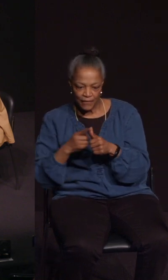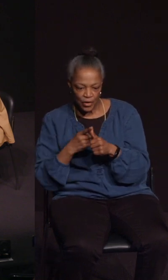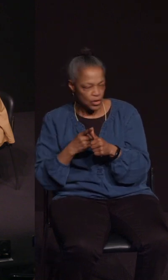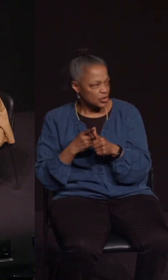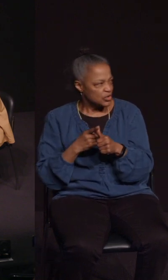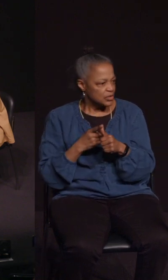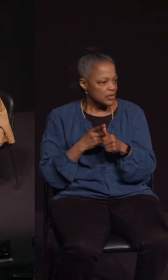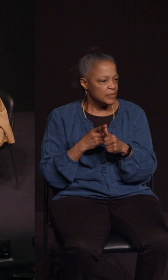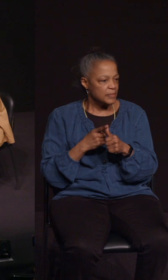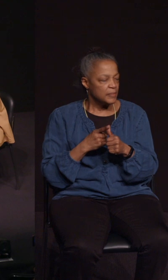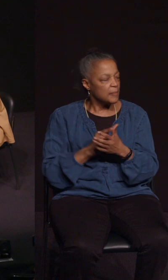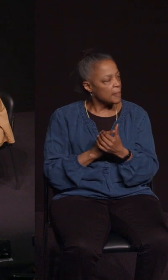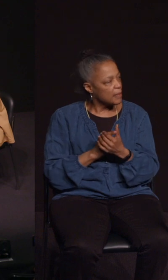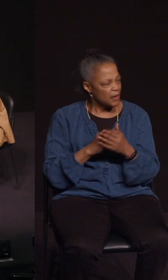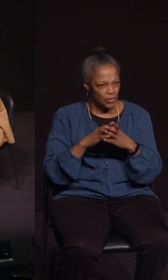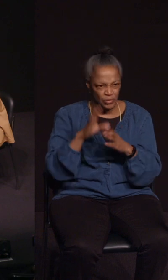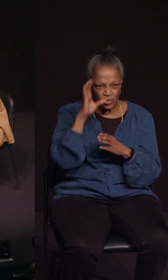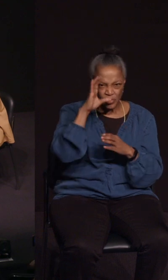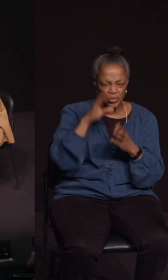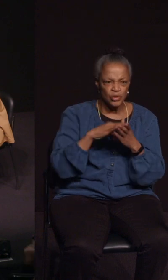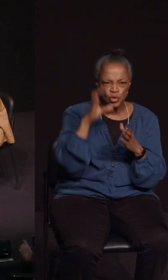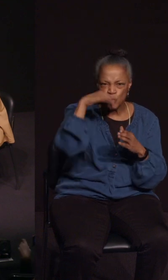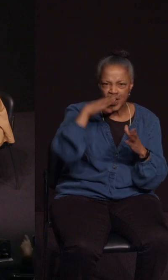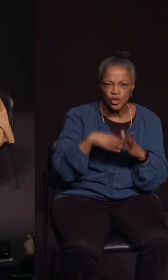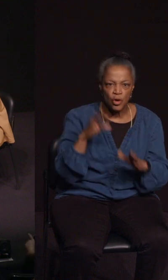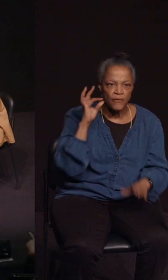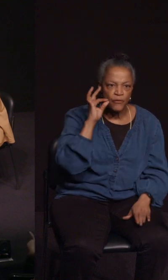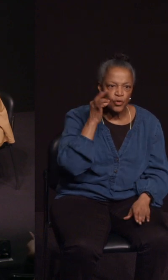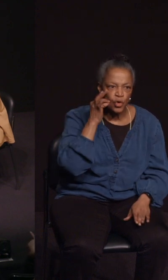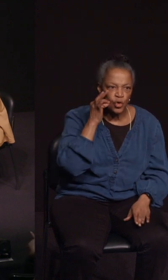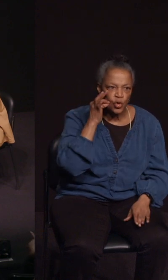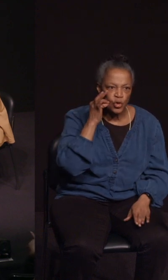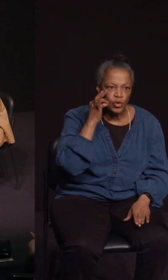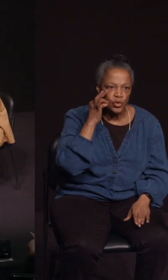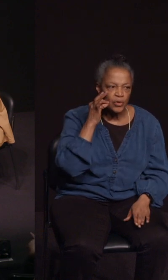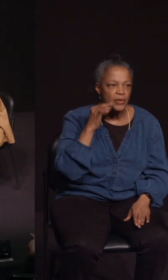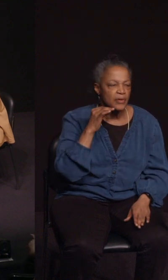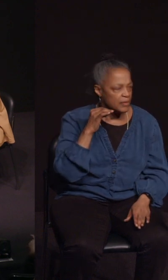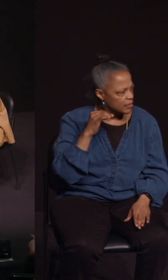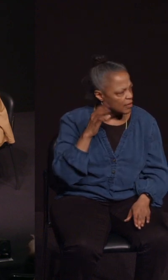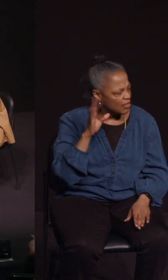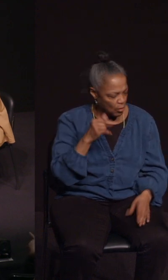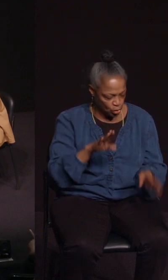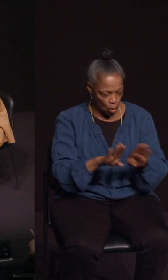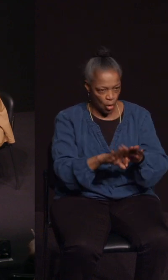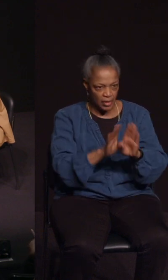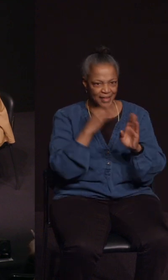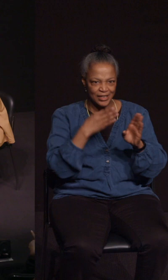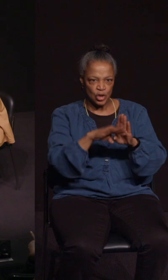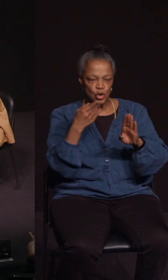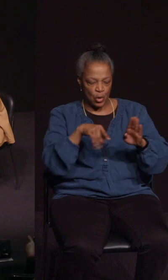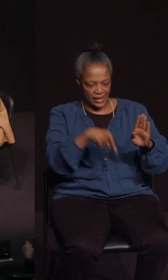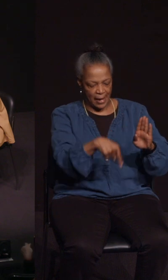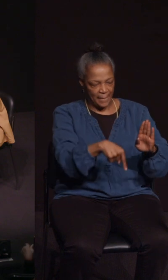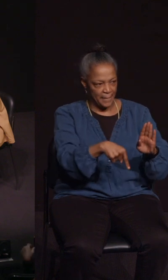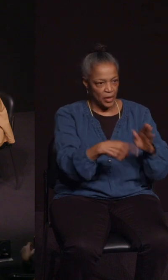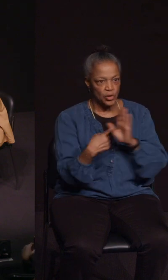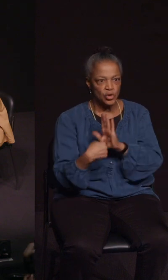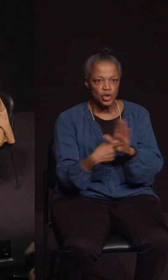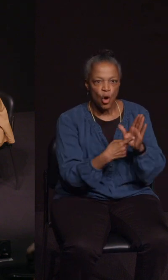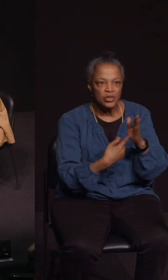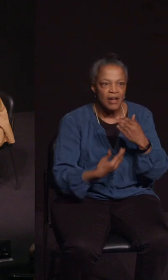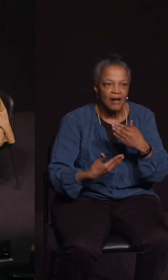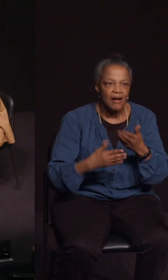Rises. I mean, Stranger Fruit. I'm sorry, Stranger Fruit was on the Stars app, right? It shows the whole cover-up.